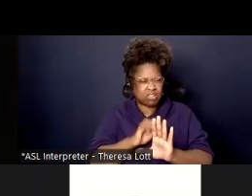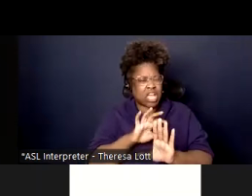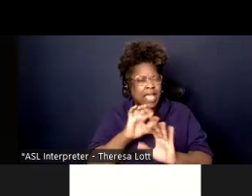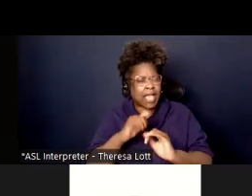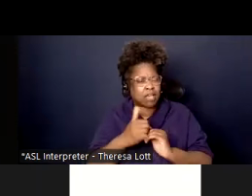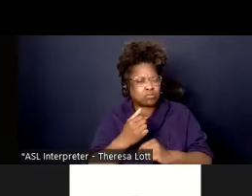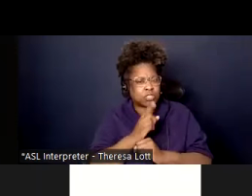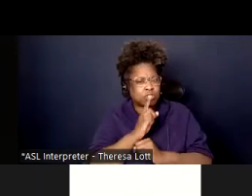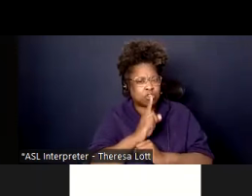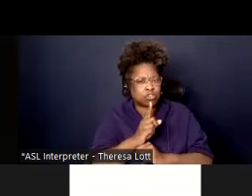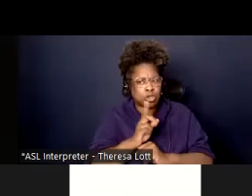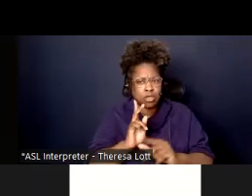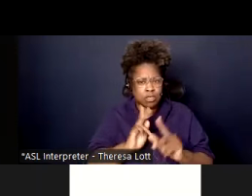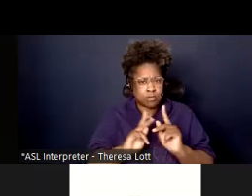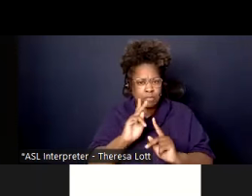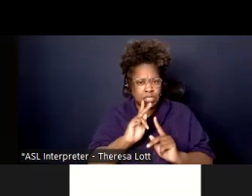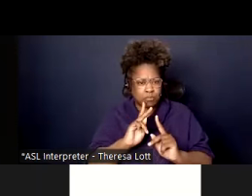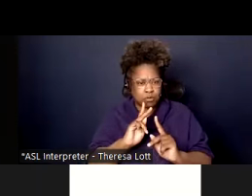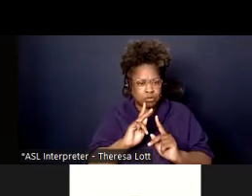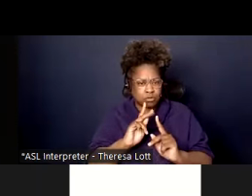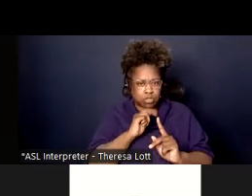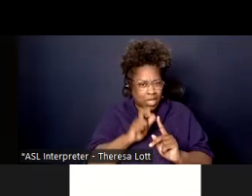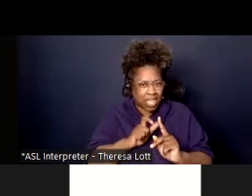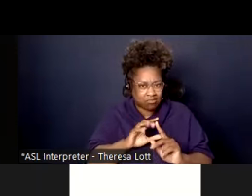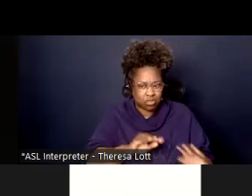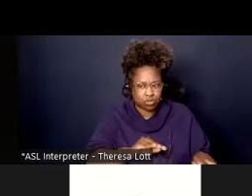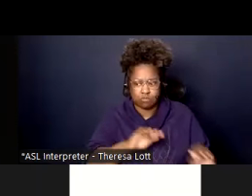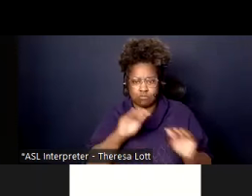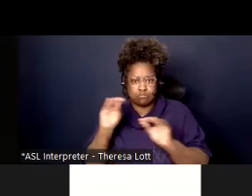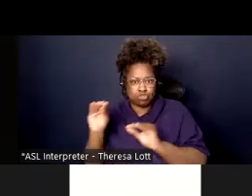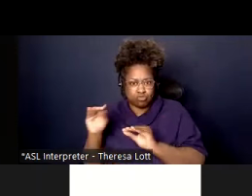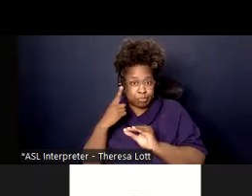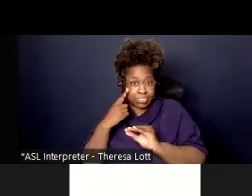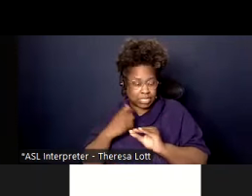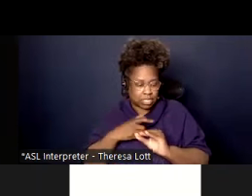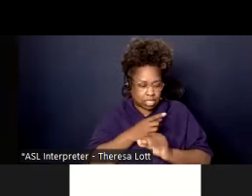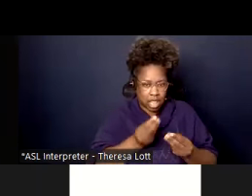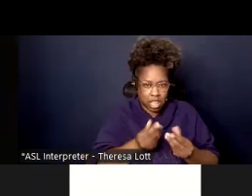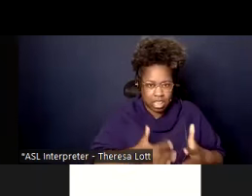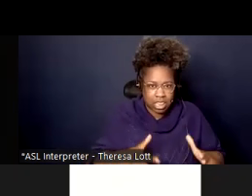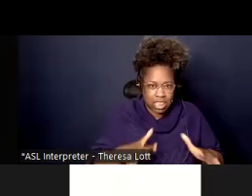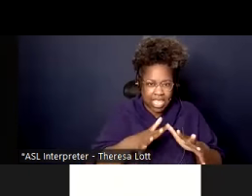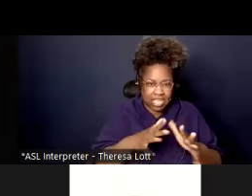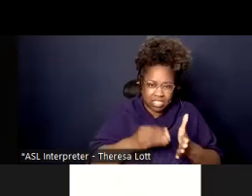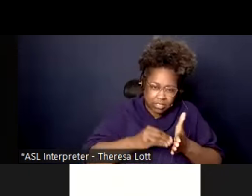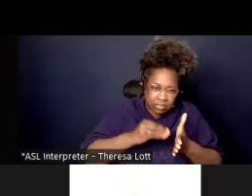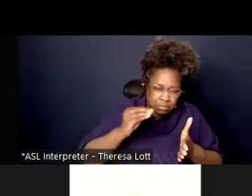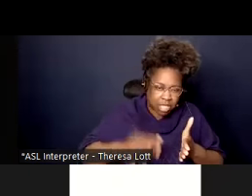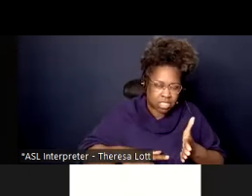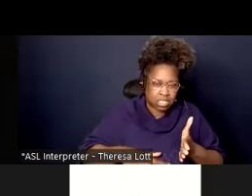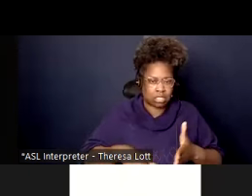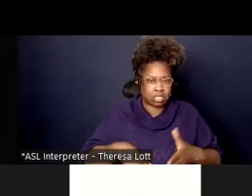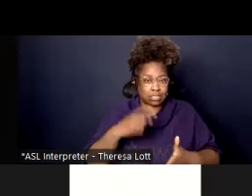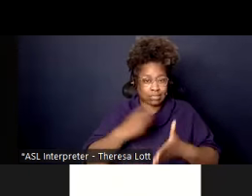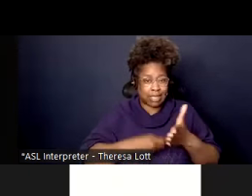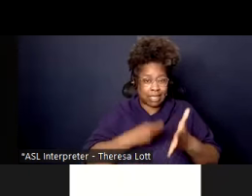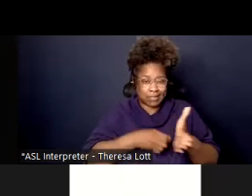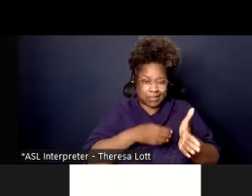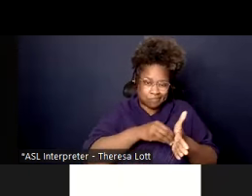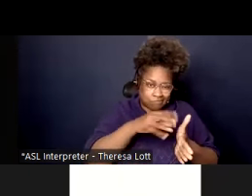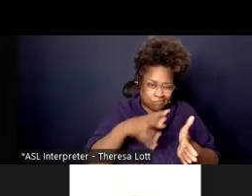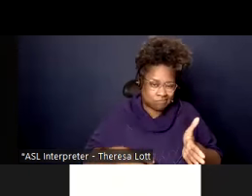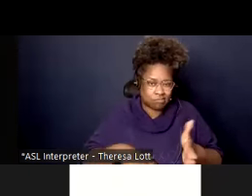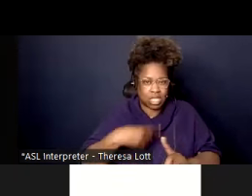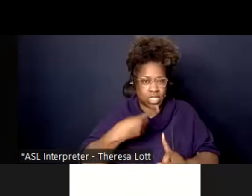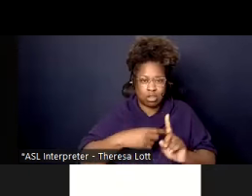aren't displaced, or if the property, the property taxes don't go up, or the rent doesn't go up? What policies can we put